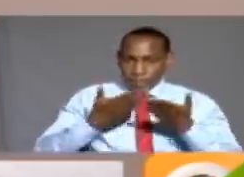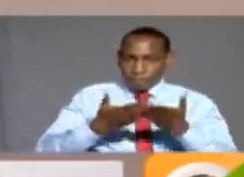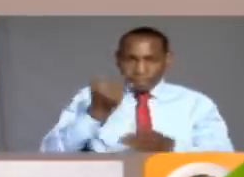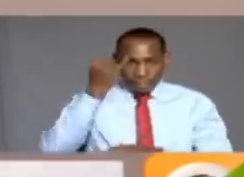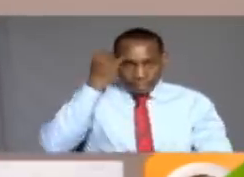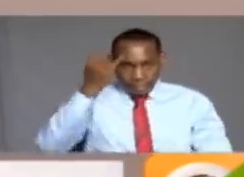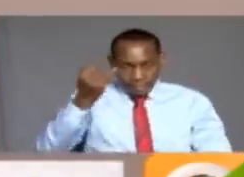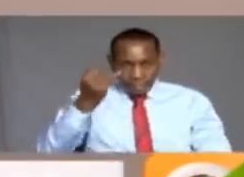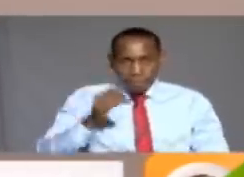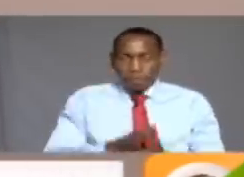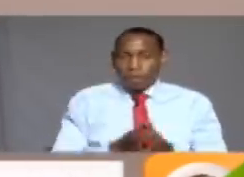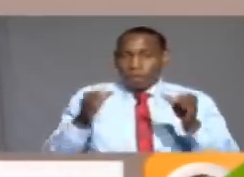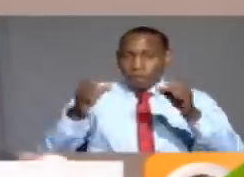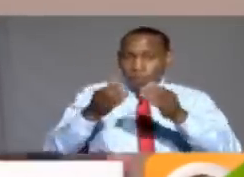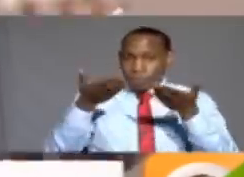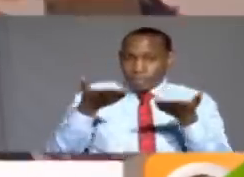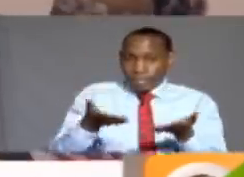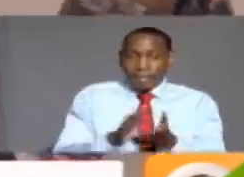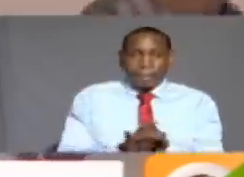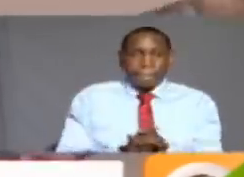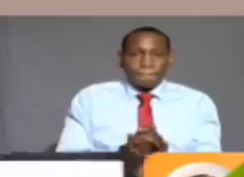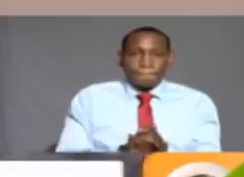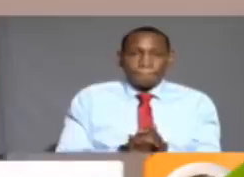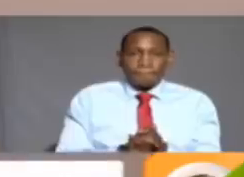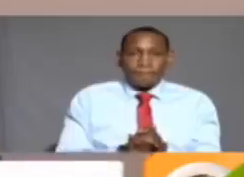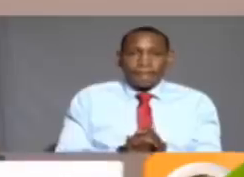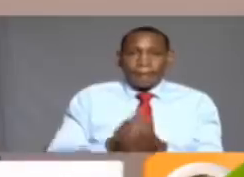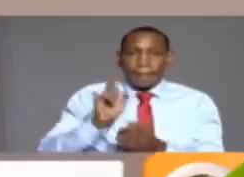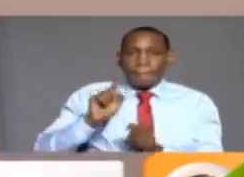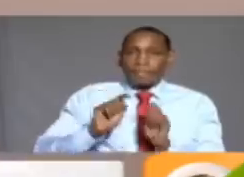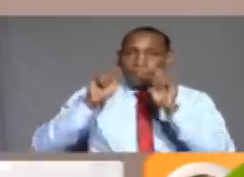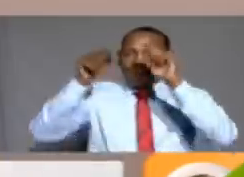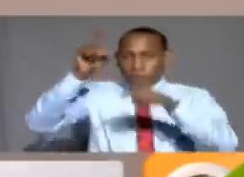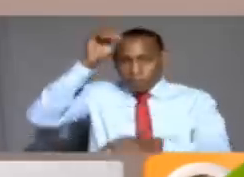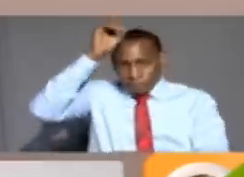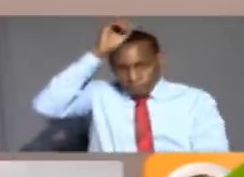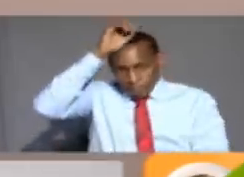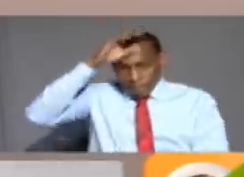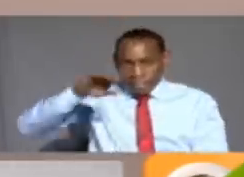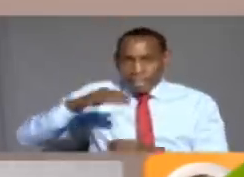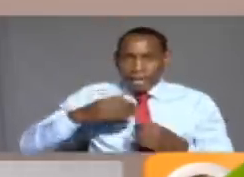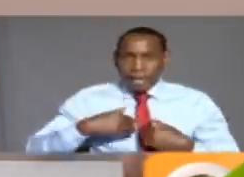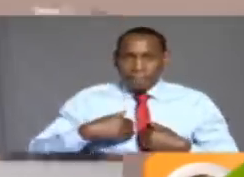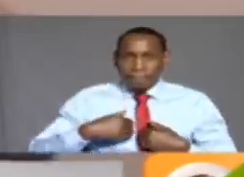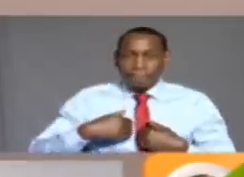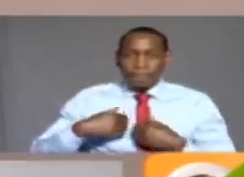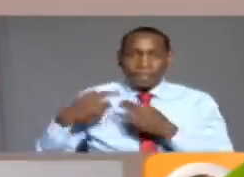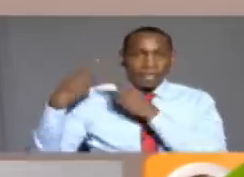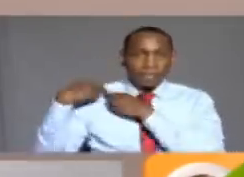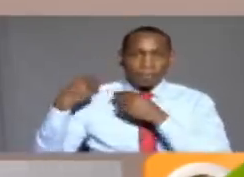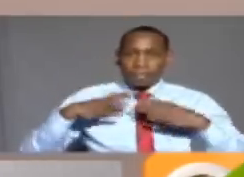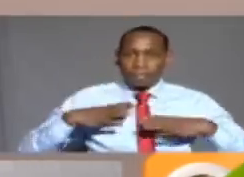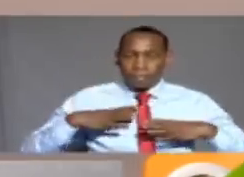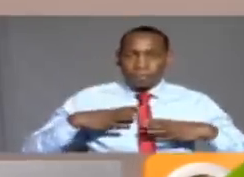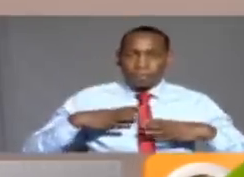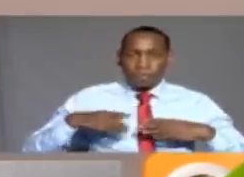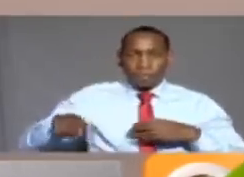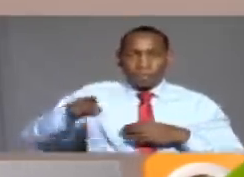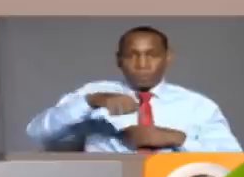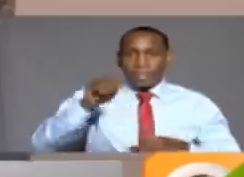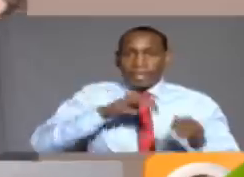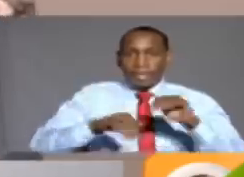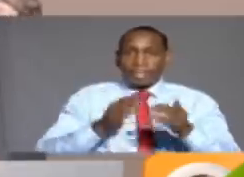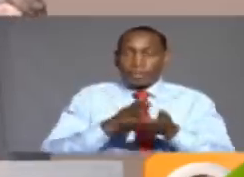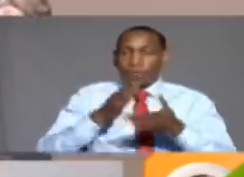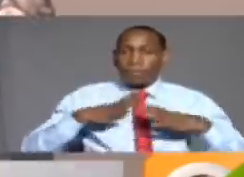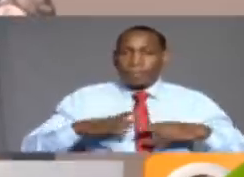The party right now is supposed to be going to the grassroots to get the mandate of the people because we were elected by the people. Okay. But right